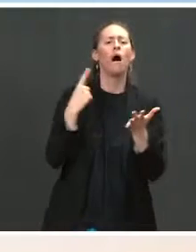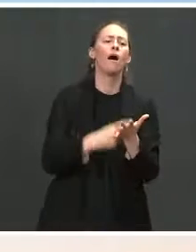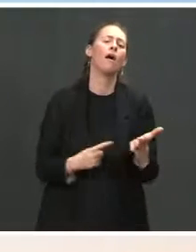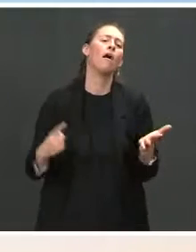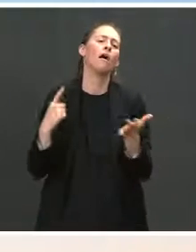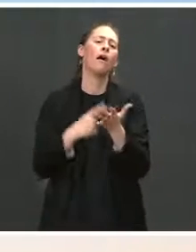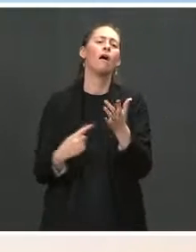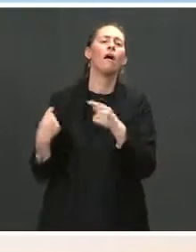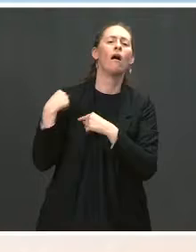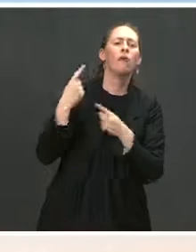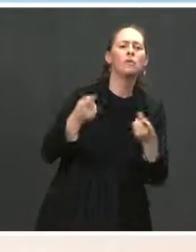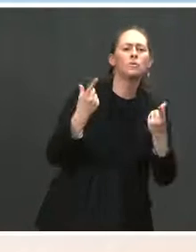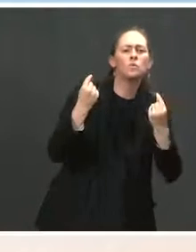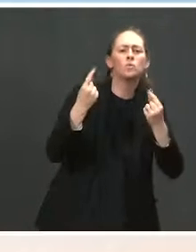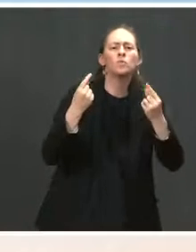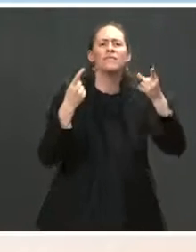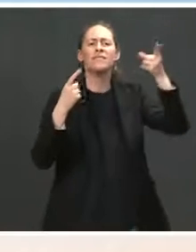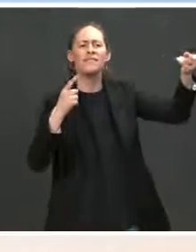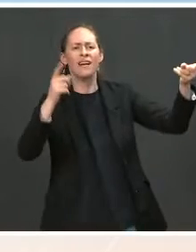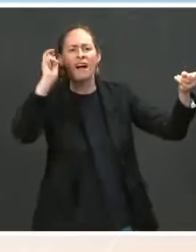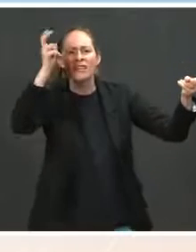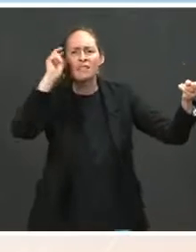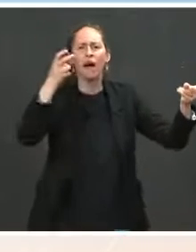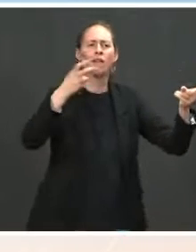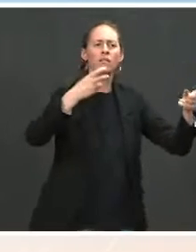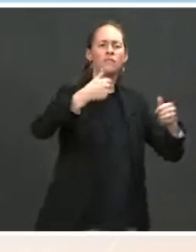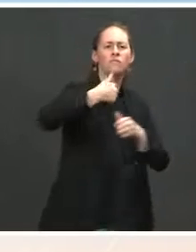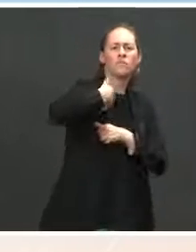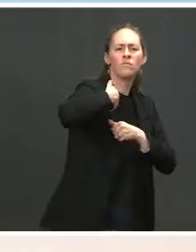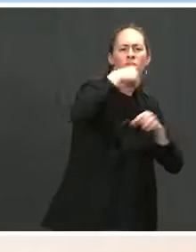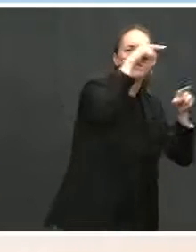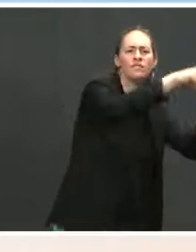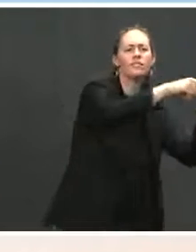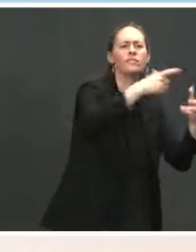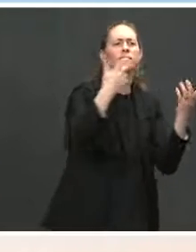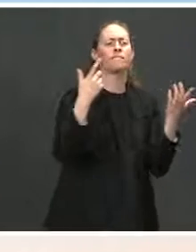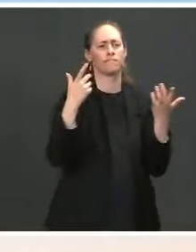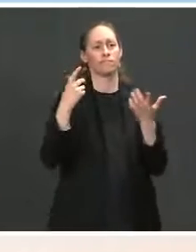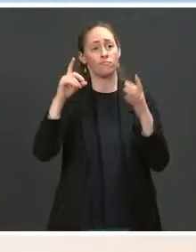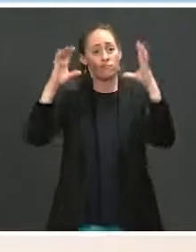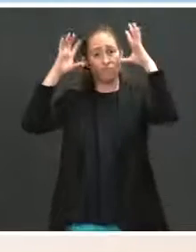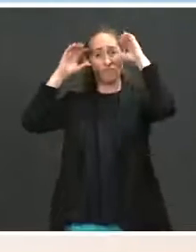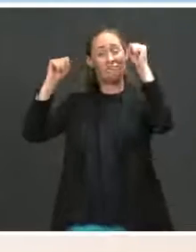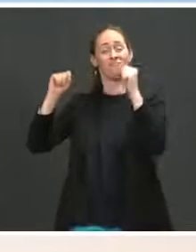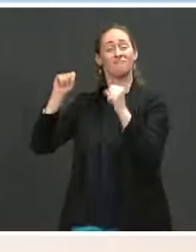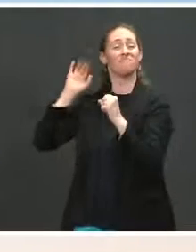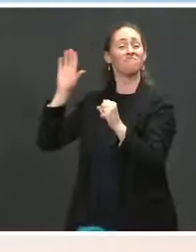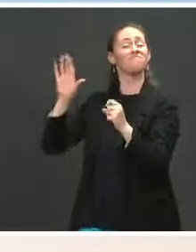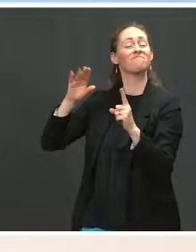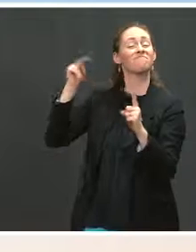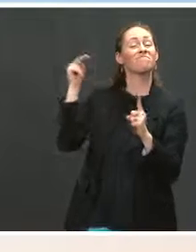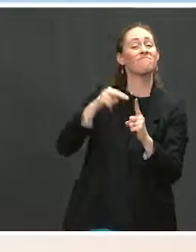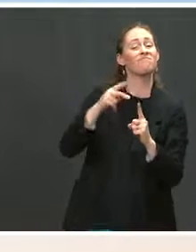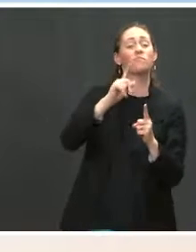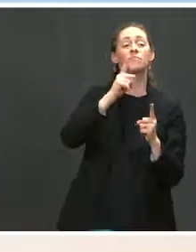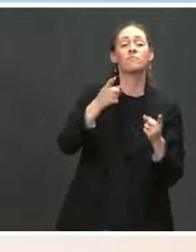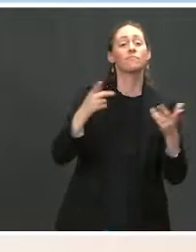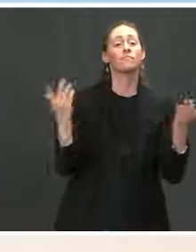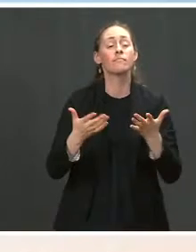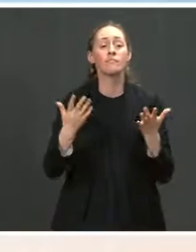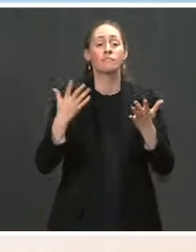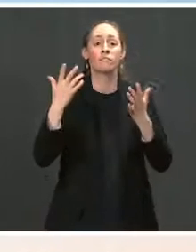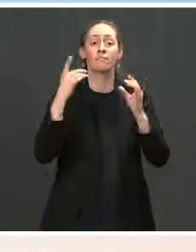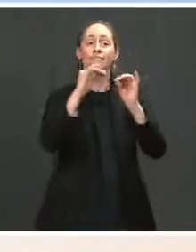about Afghanistan for that period of time, as you well know. And his view is that, you know, when you talk about a